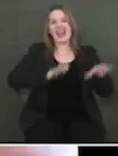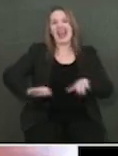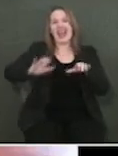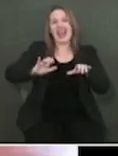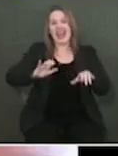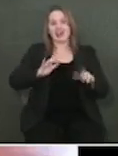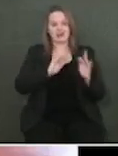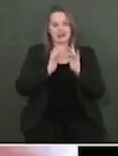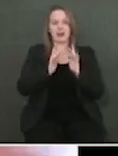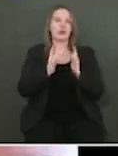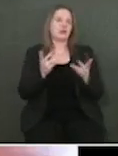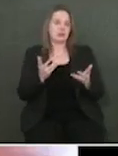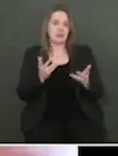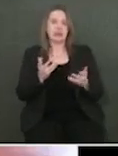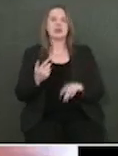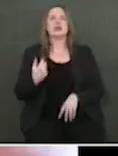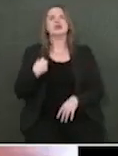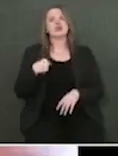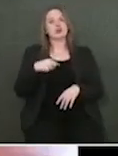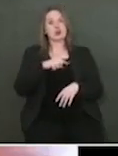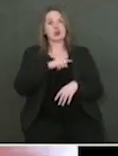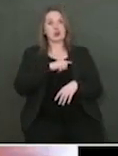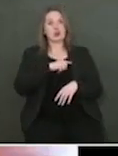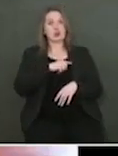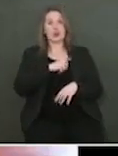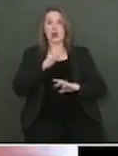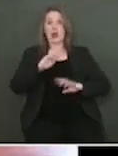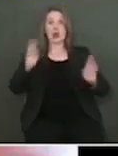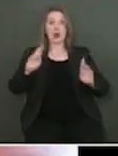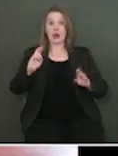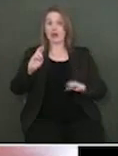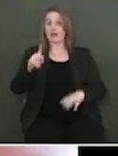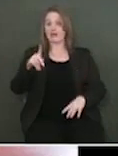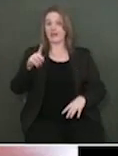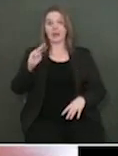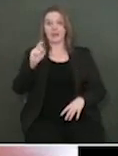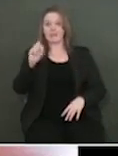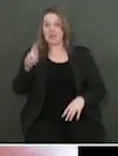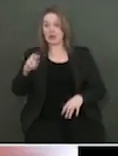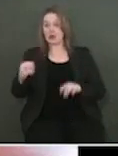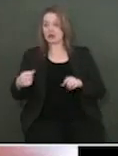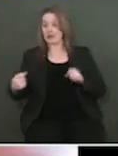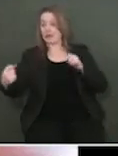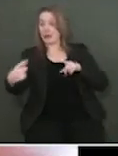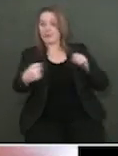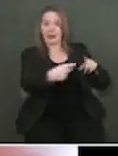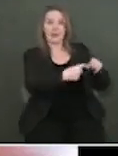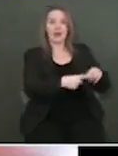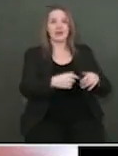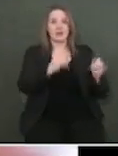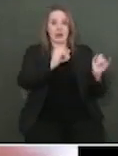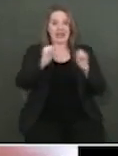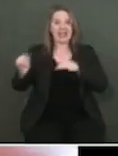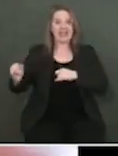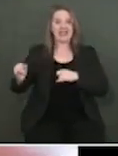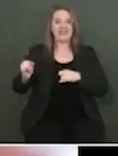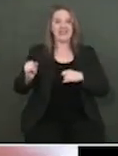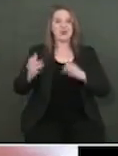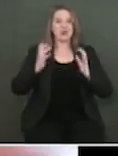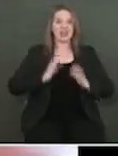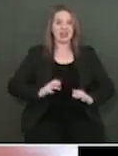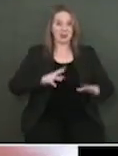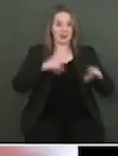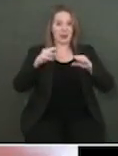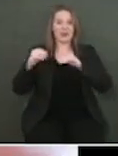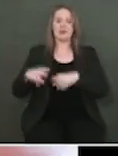We're not at the stage yet where we can ping meters down to actually take down individual customers. Especially